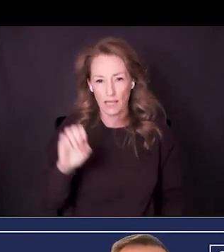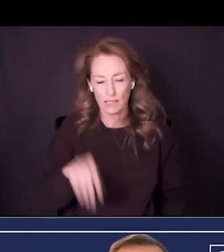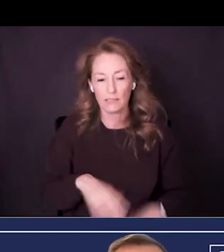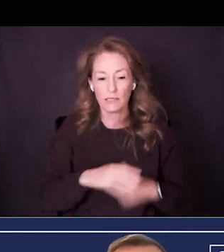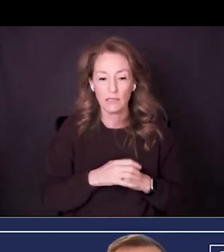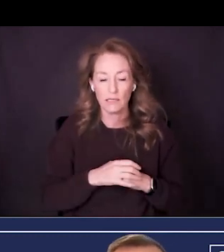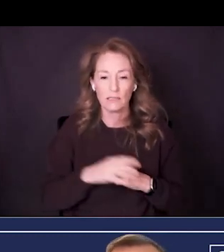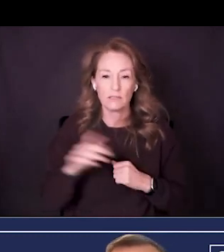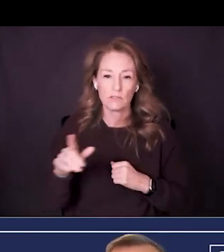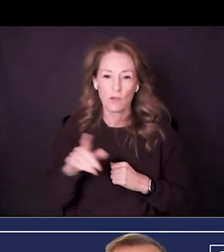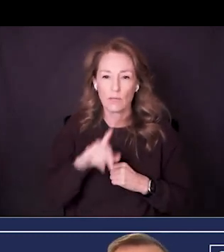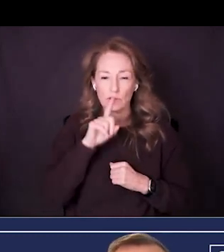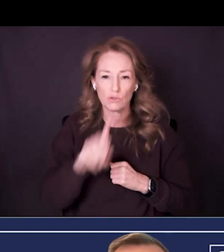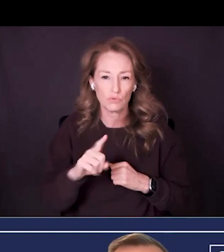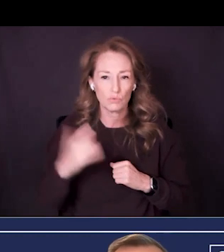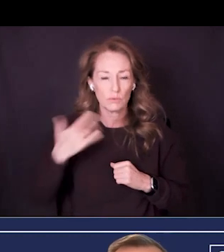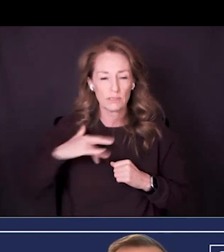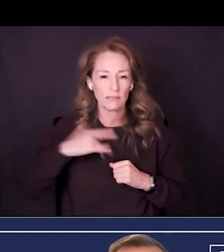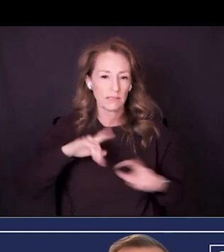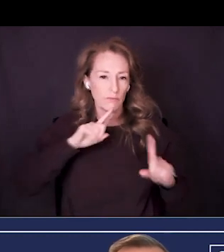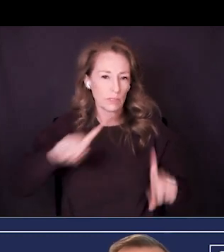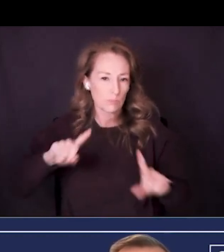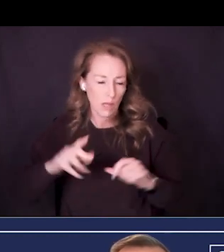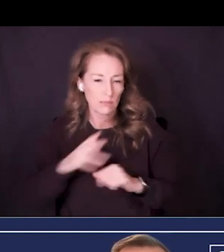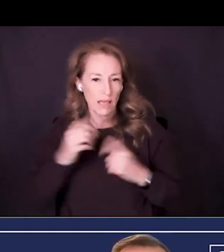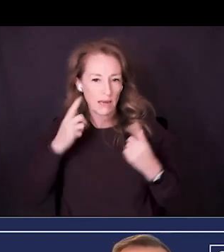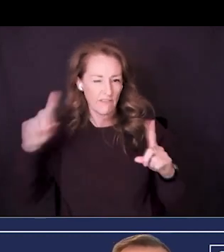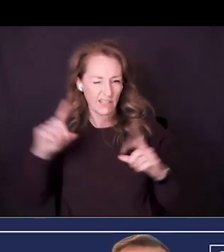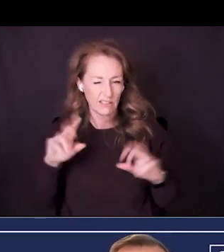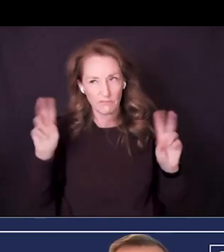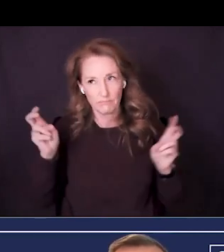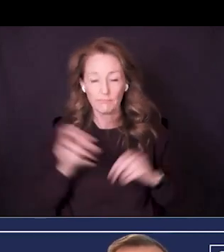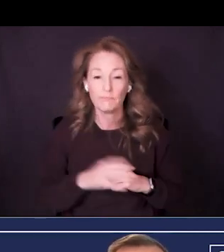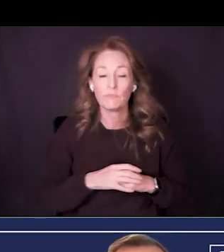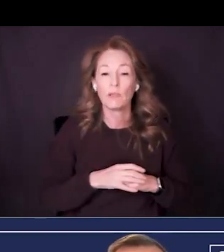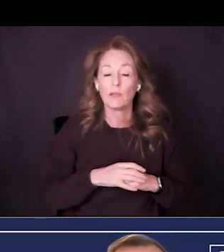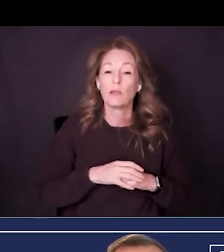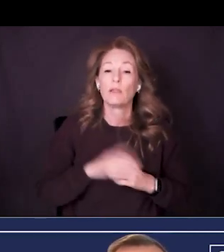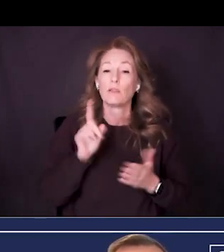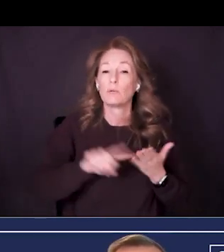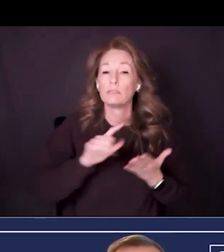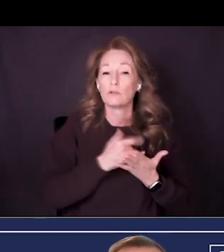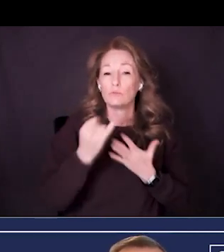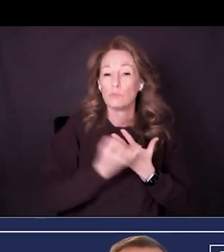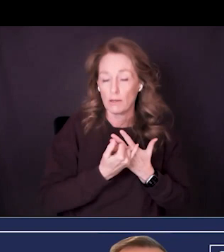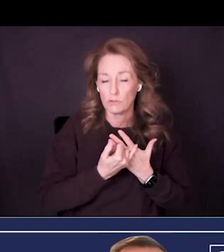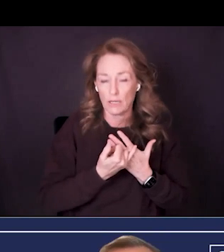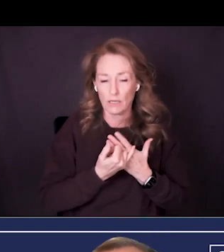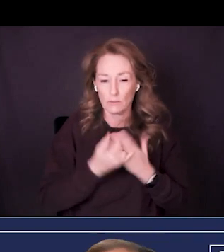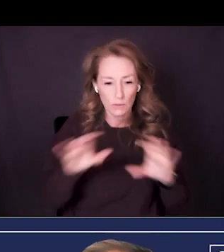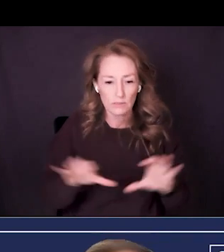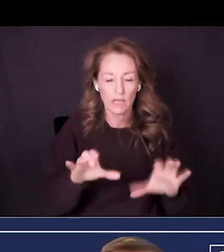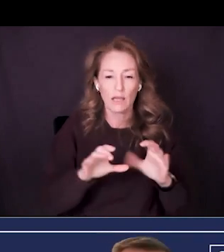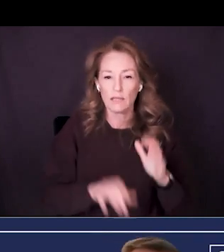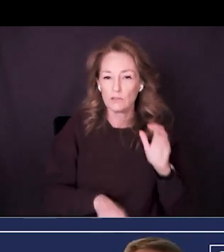responsive, and effective. So the research project really was conducted to identify